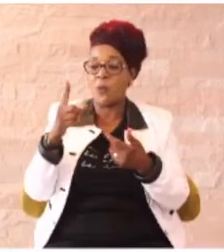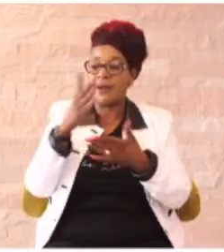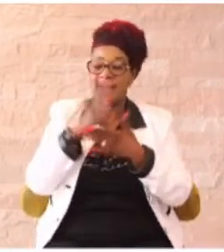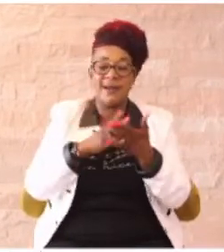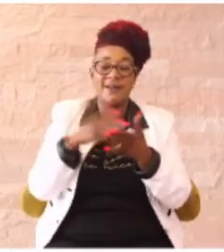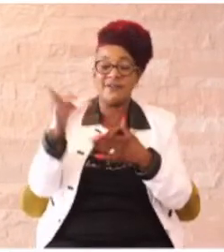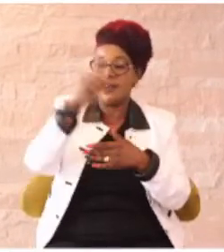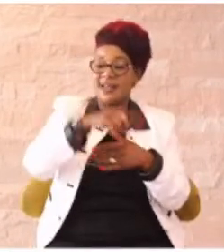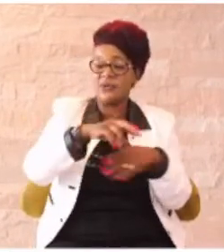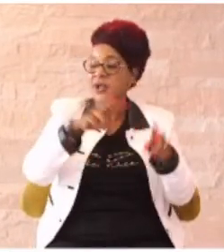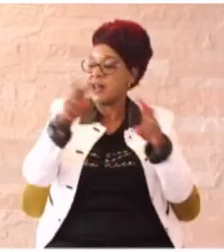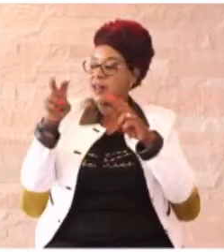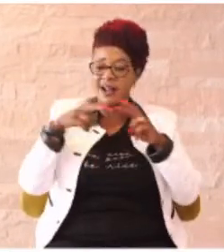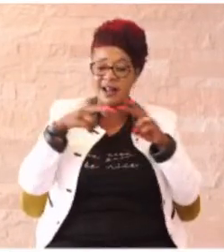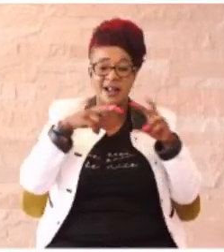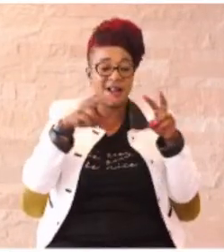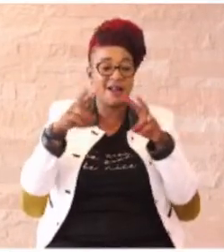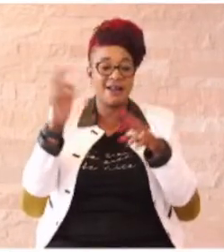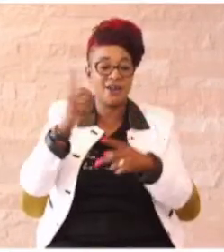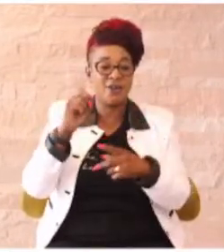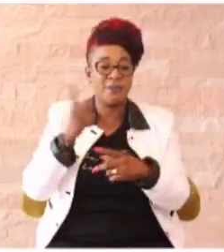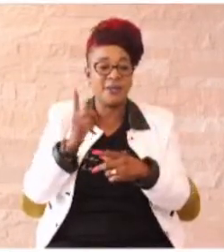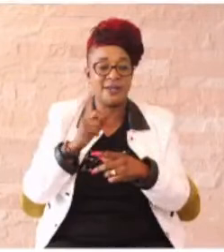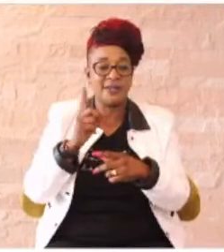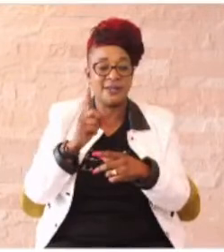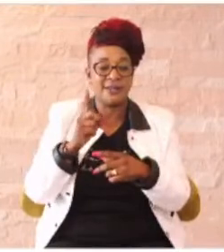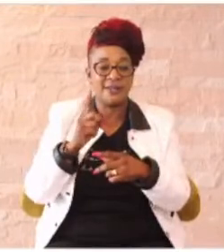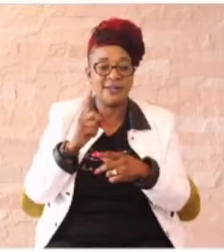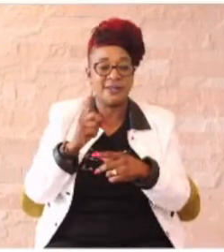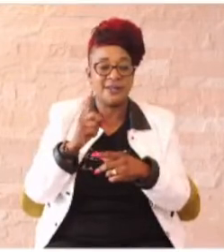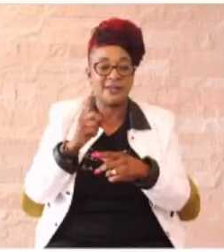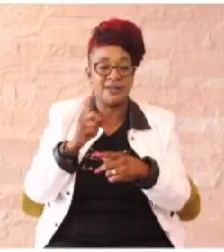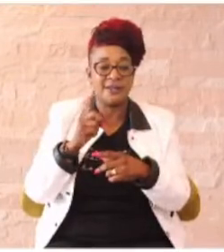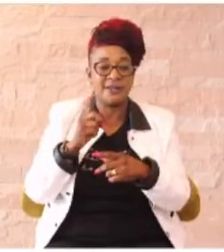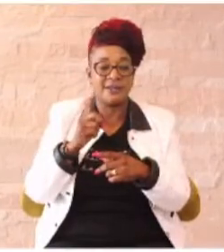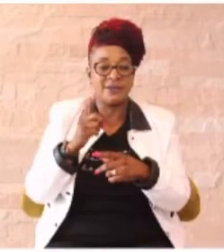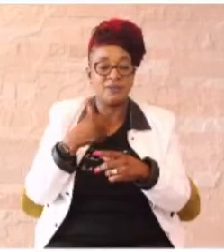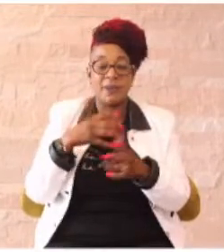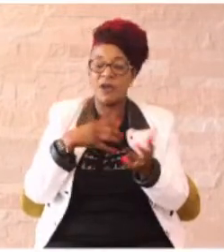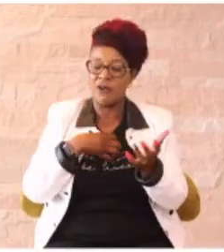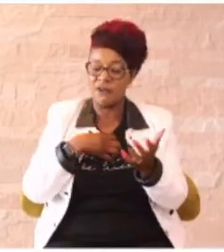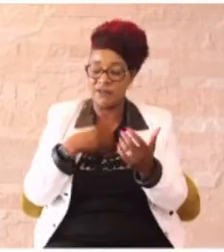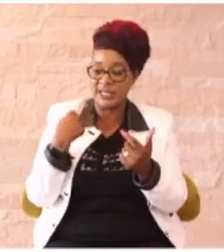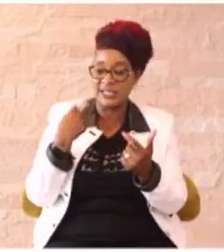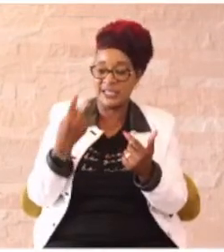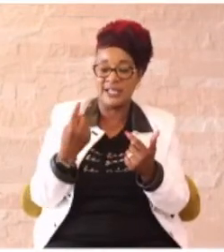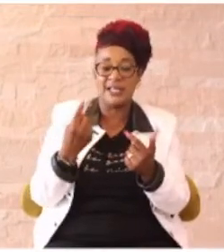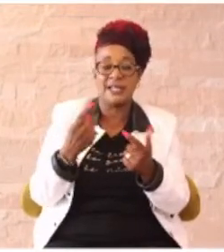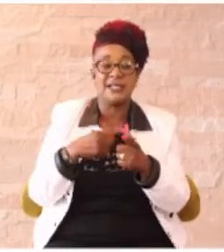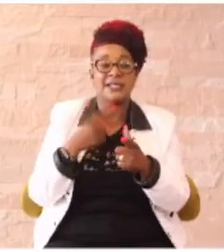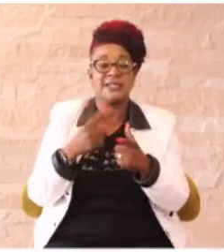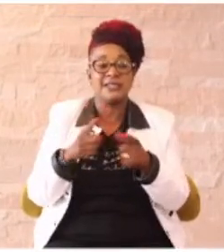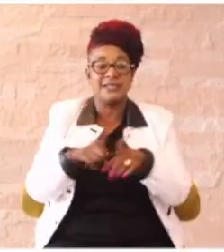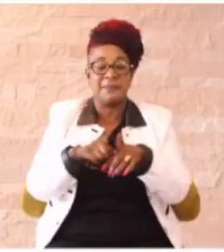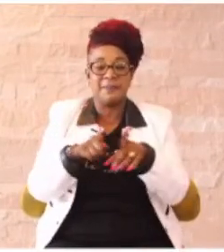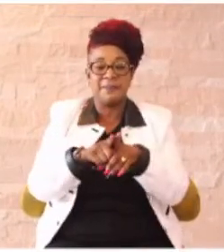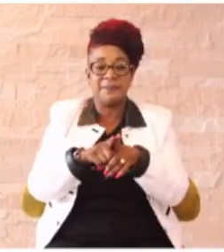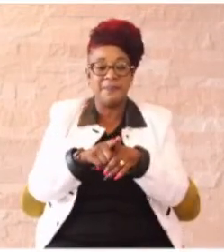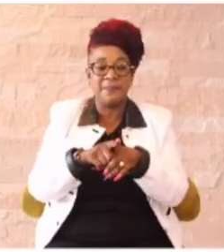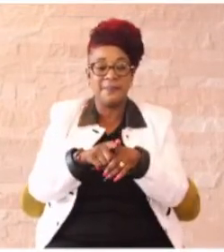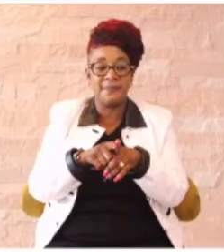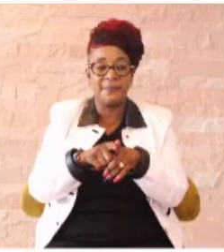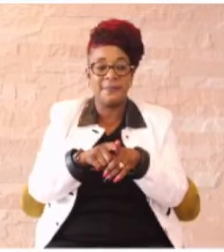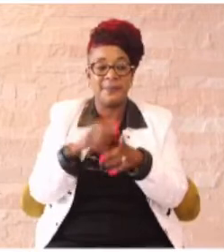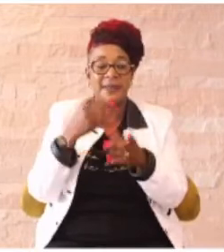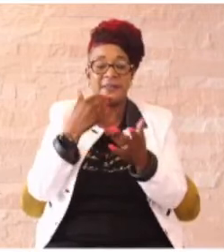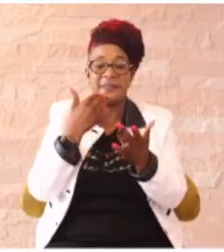around Nairobi. And I have been off yesterday, and we have been, you know, kind of discovering Nairobi.